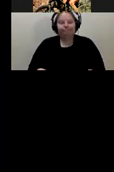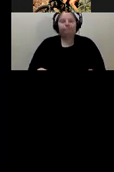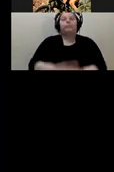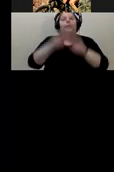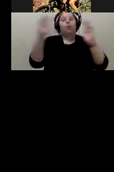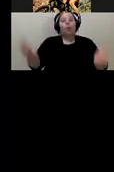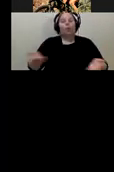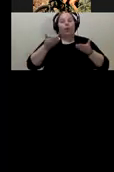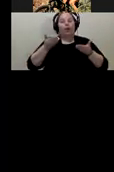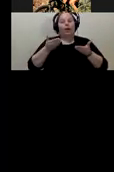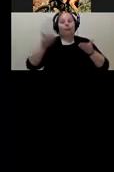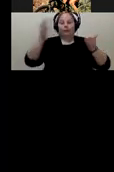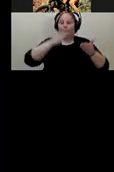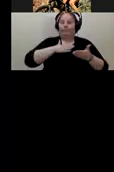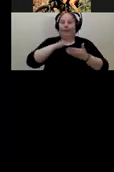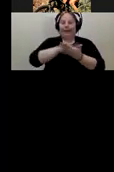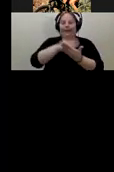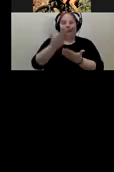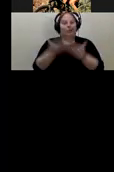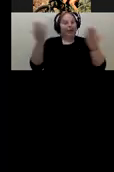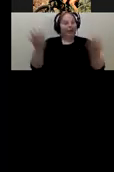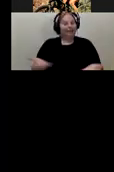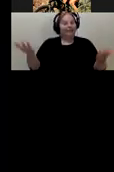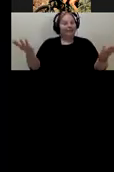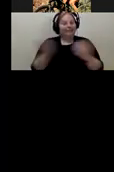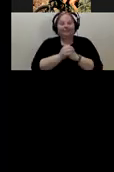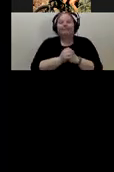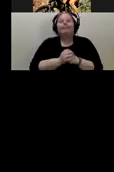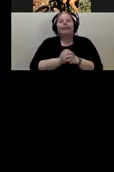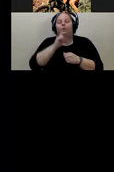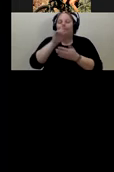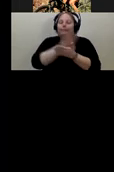Welcome to being in my kitchen, everybody.